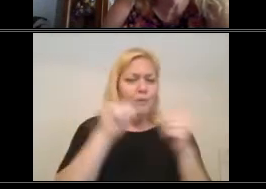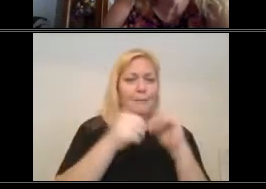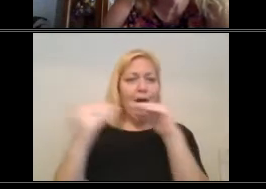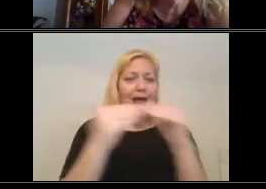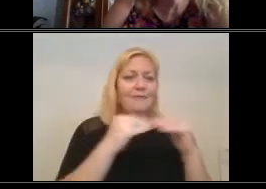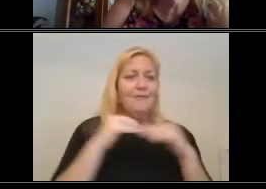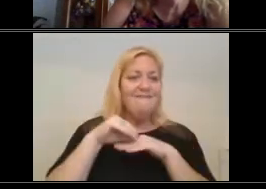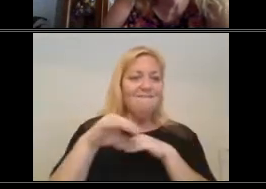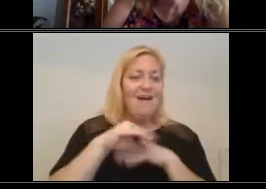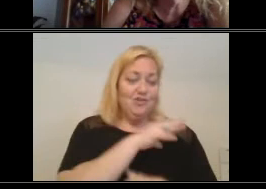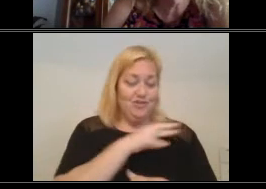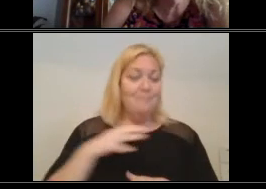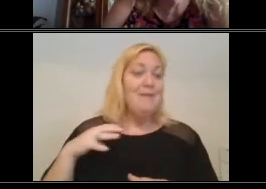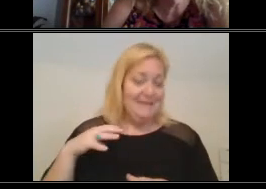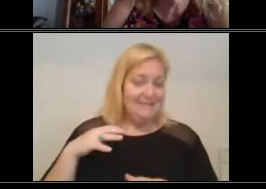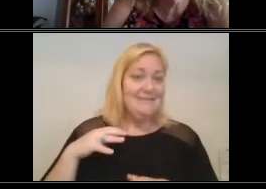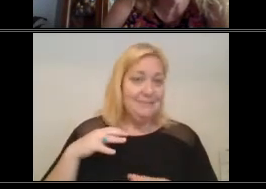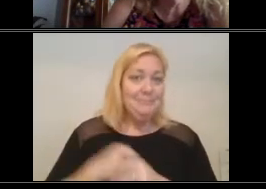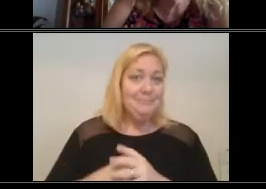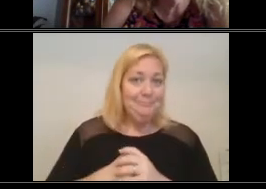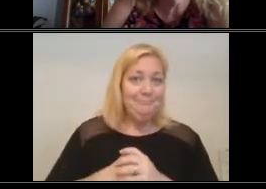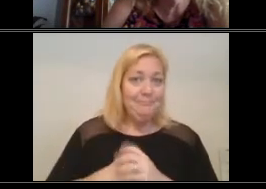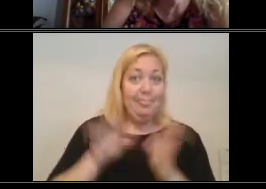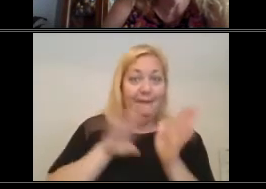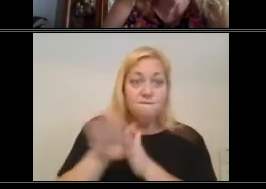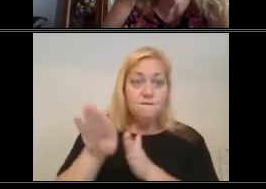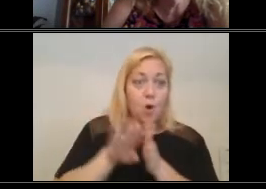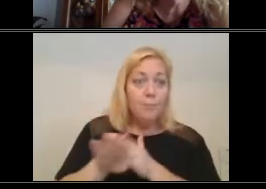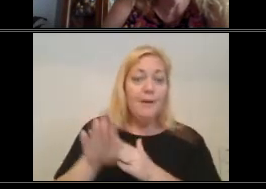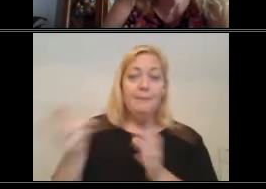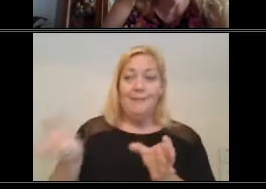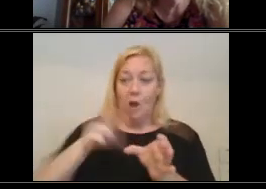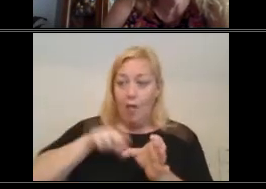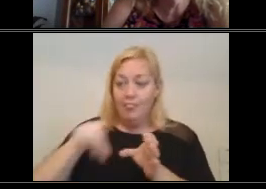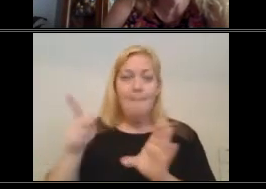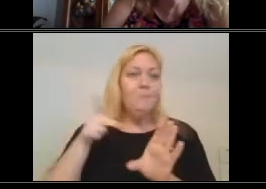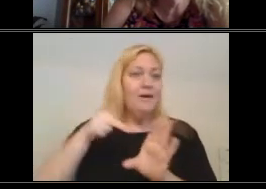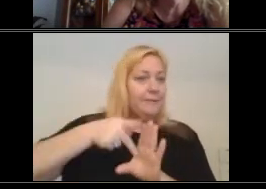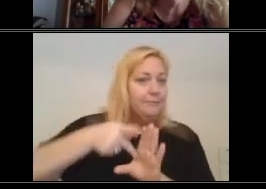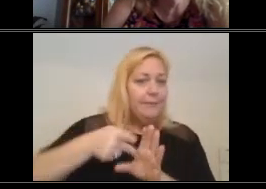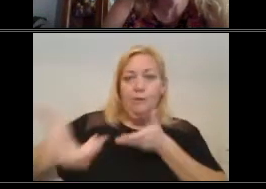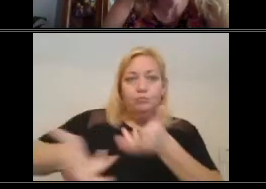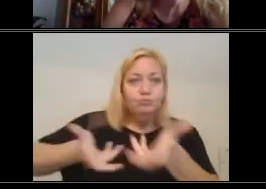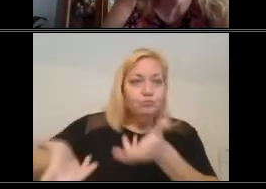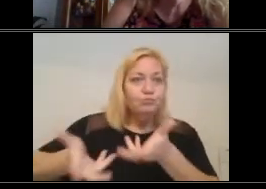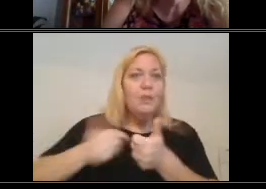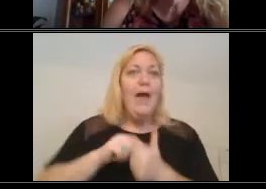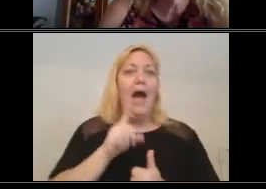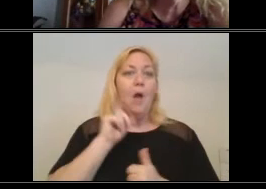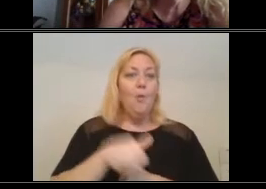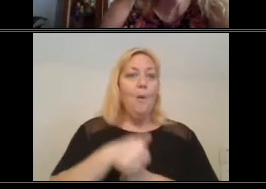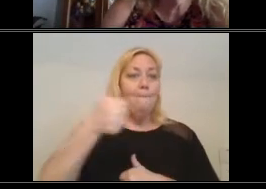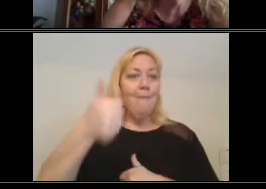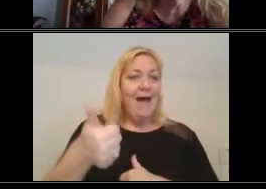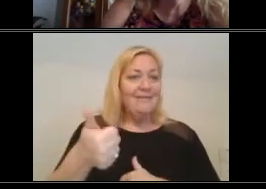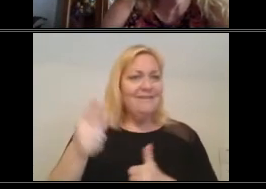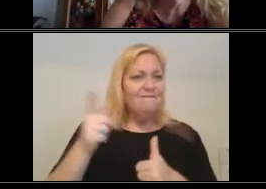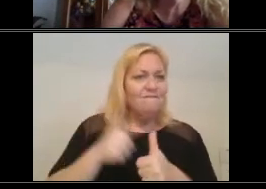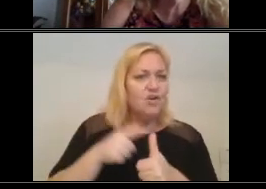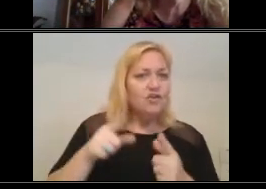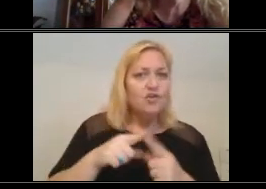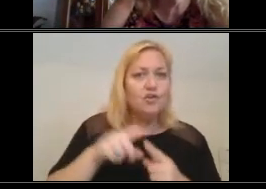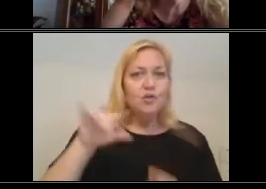committees and forming them, being on them, participating, working with them. I'm going to pass it first to